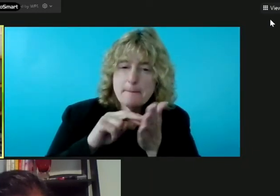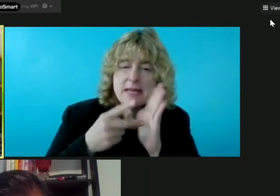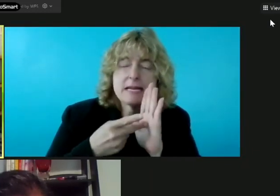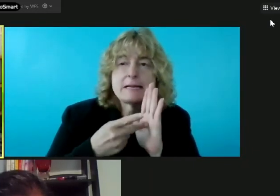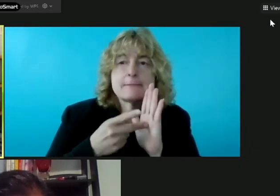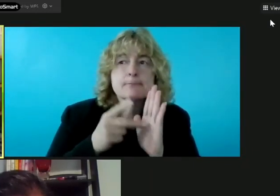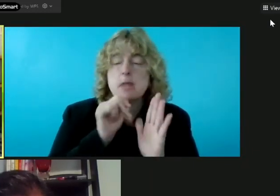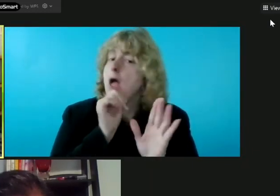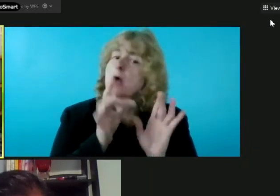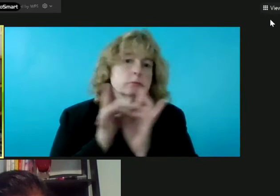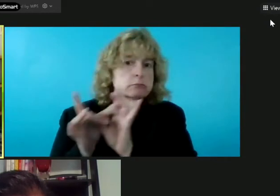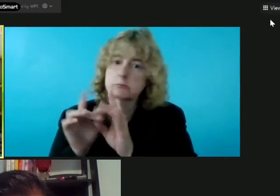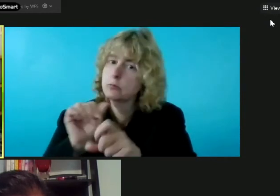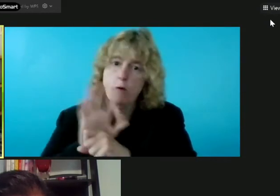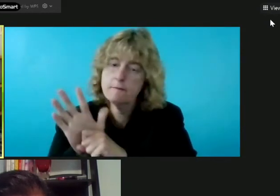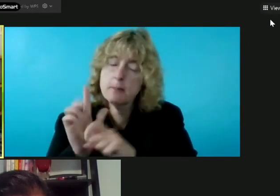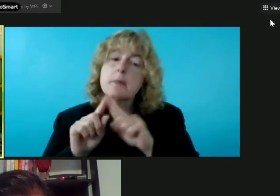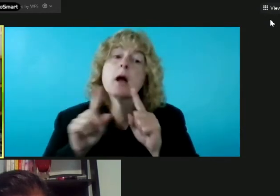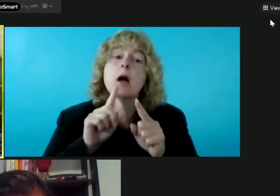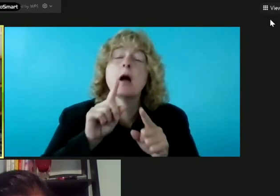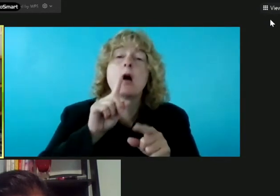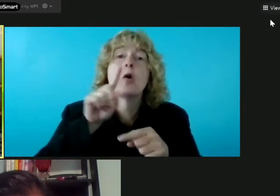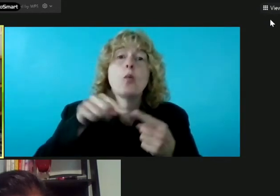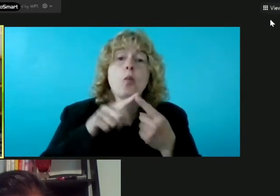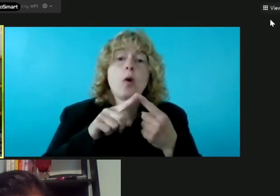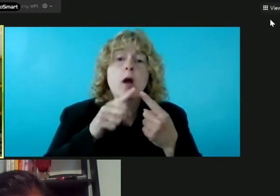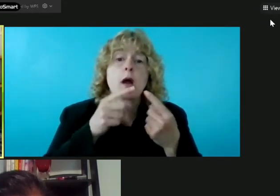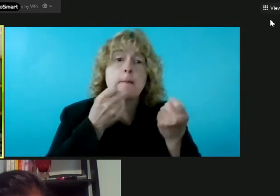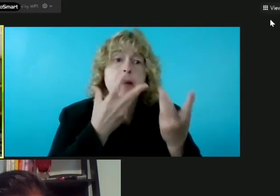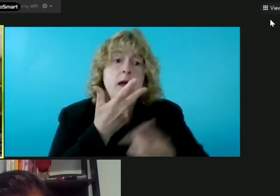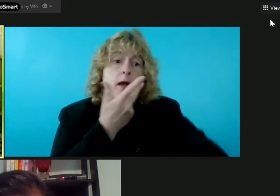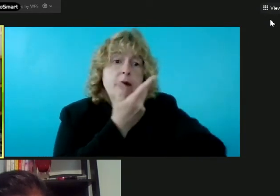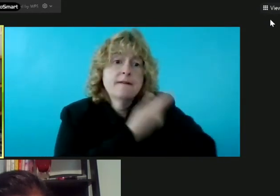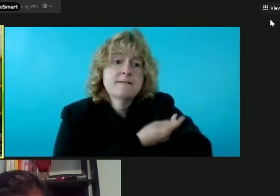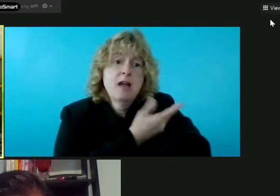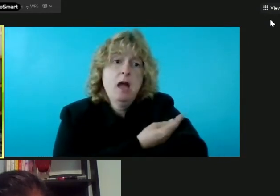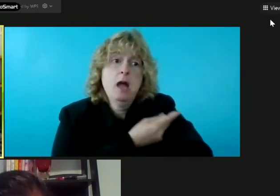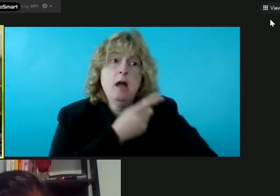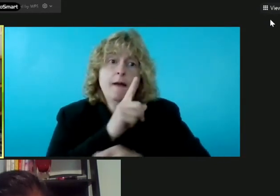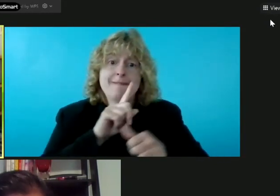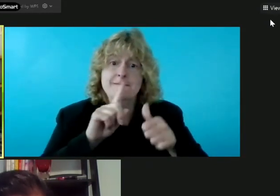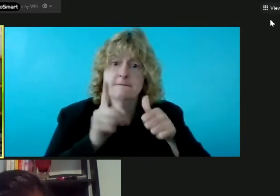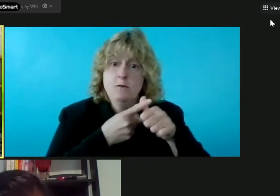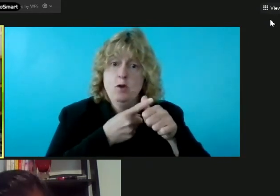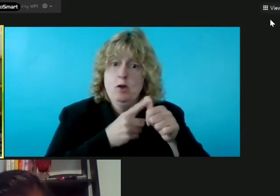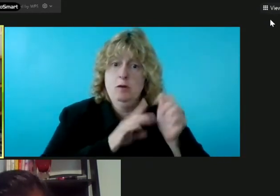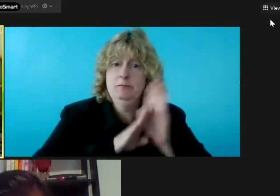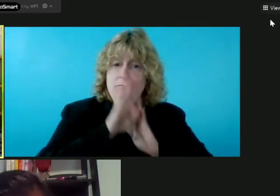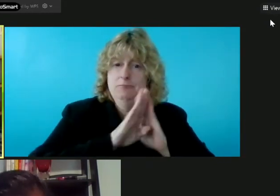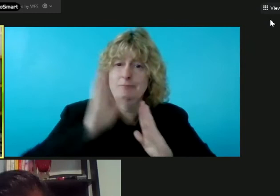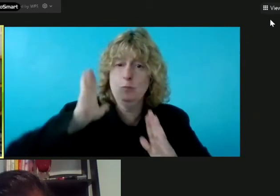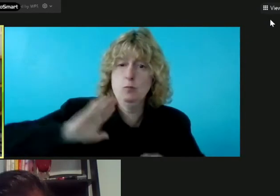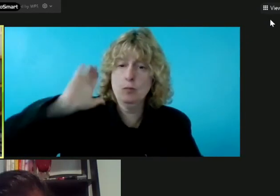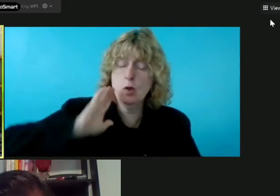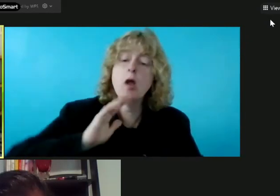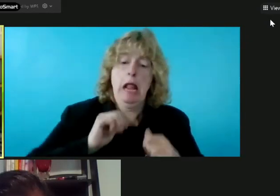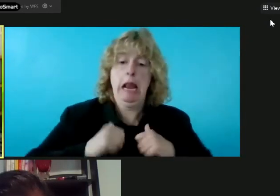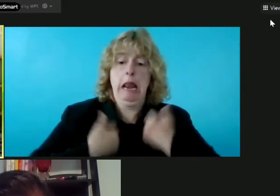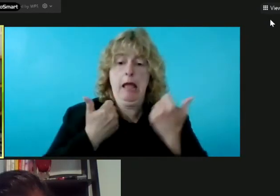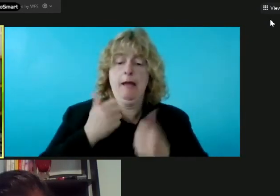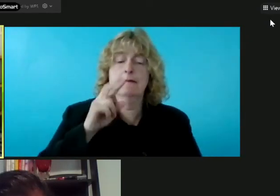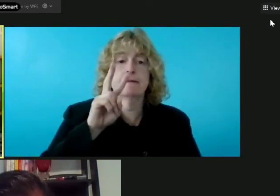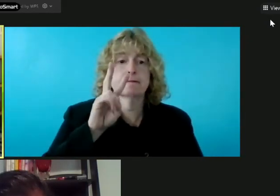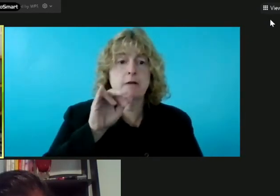when vaccines were first developed, many of them were what were called live virus vaccines. So it was a modified